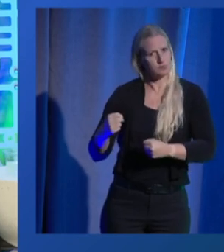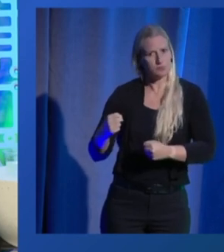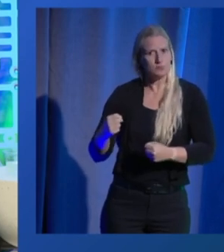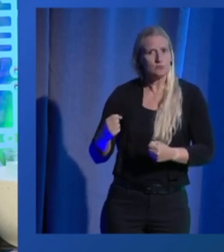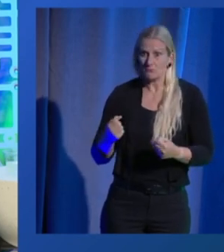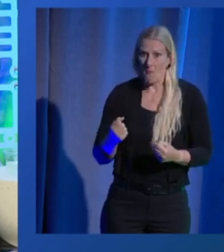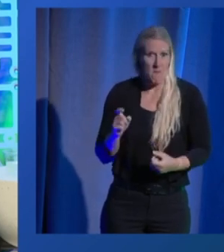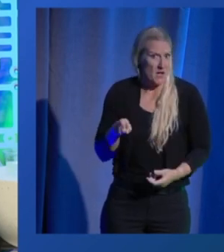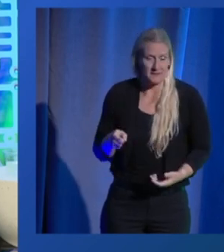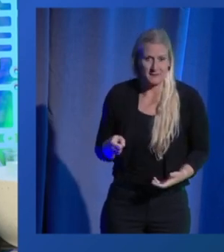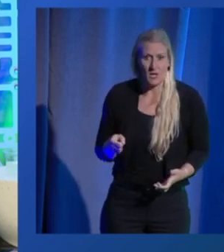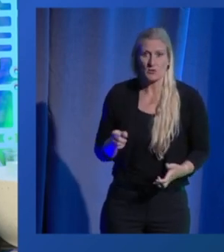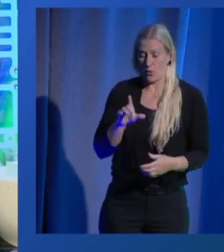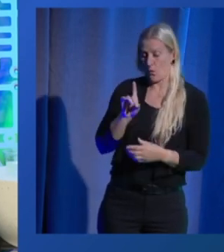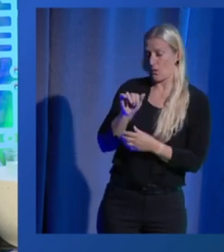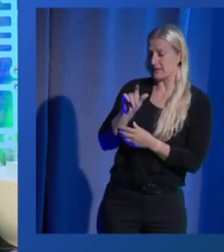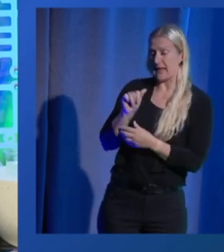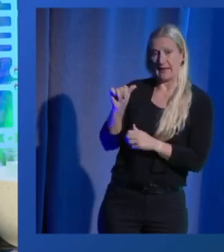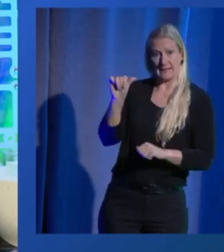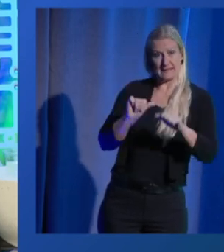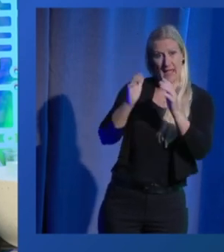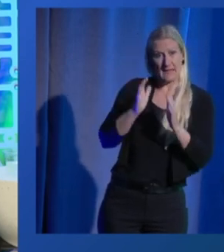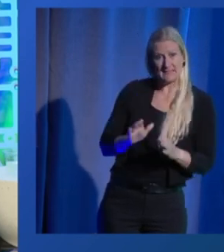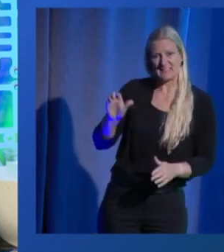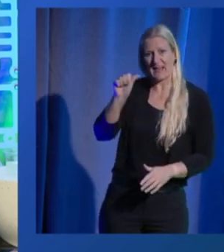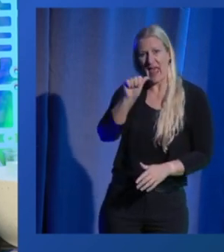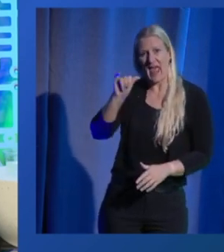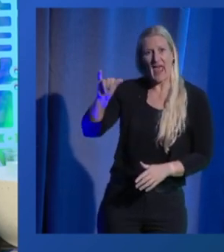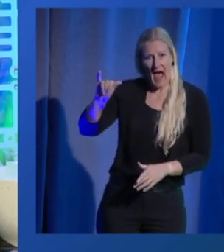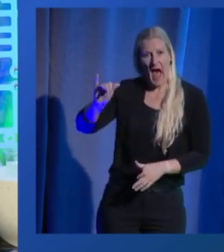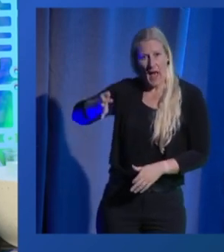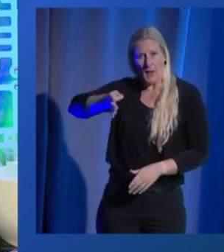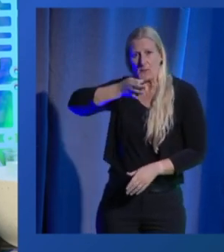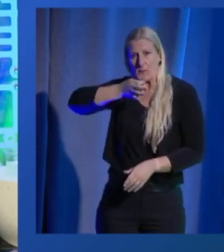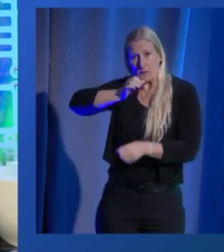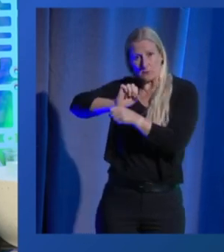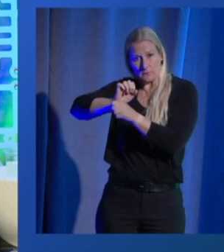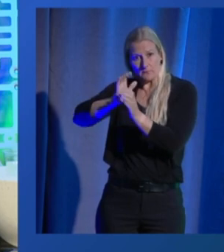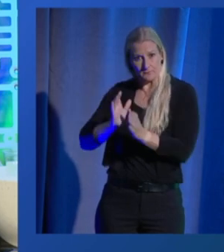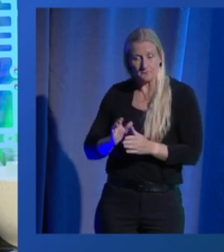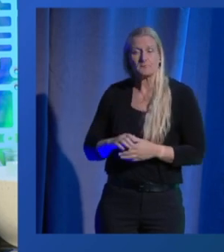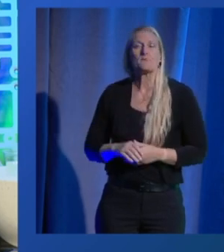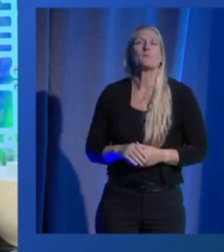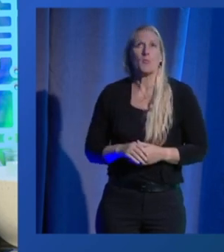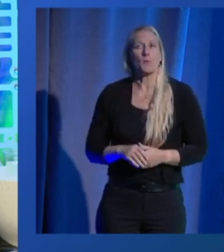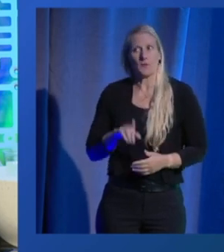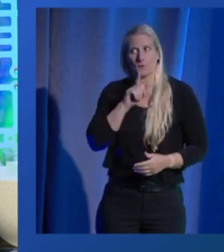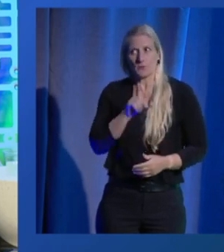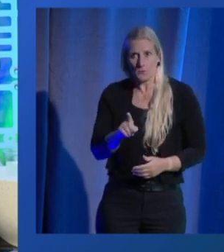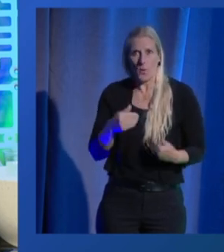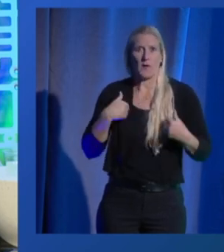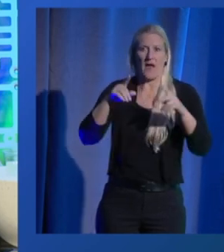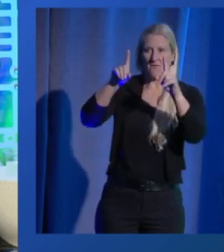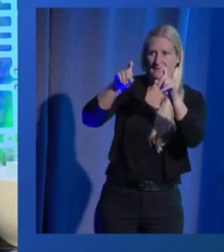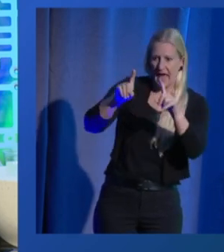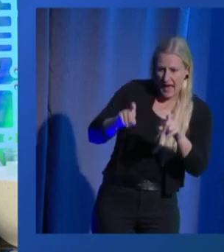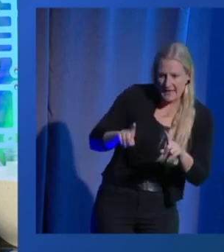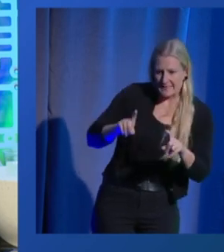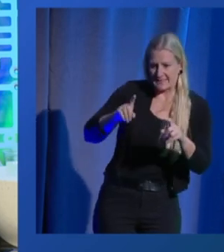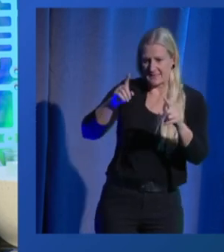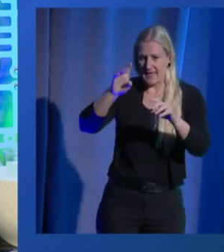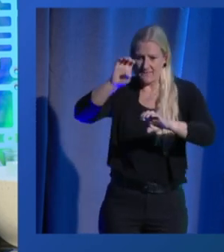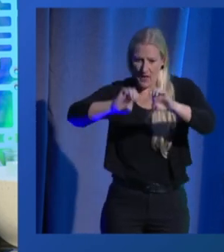can as data scientists and AI practitioners to ensure that we have test evaluation validation